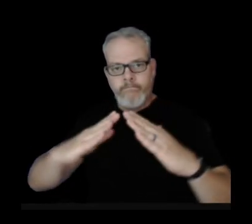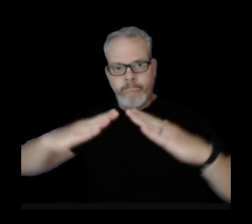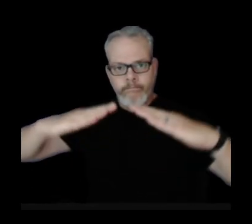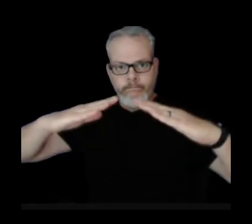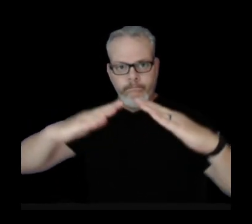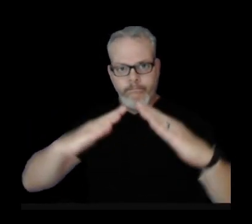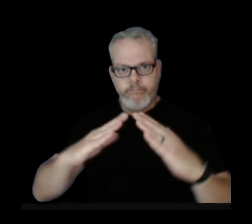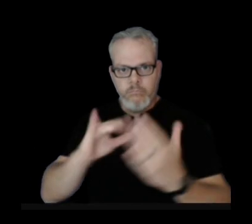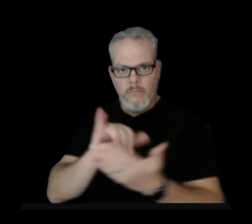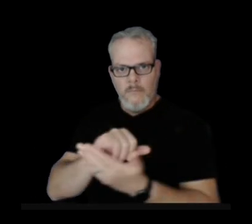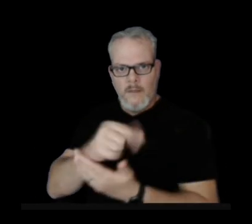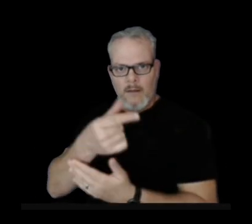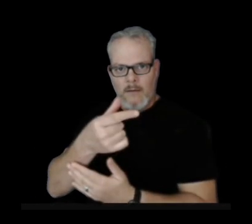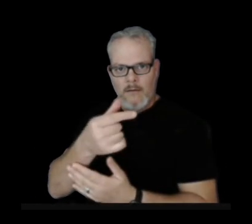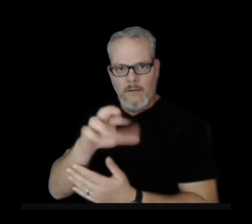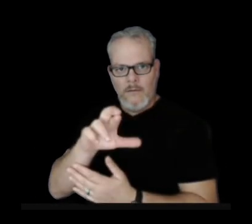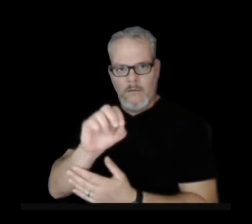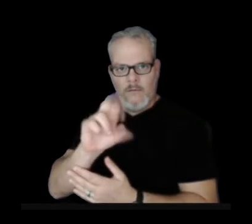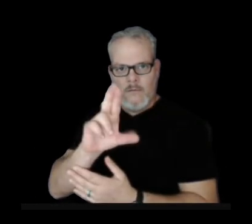Well,